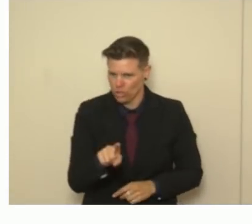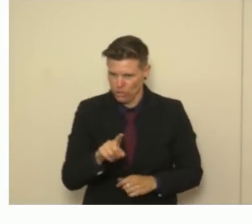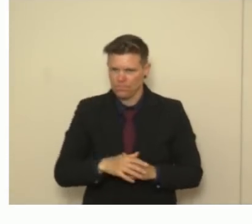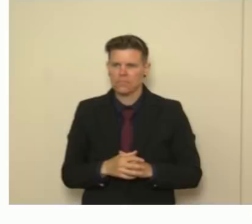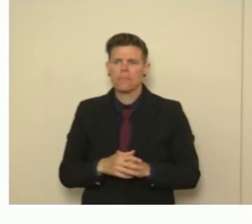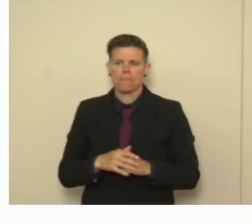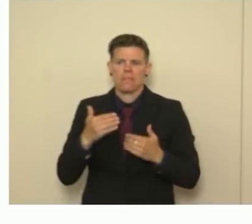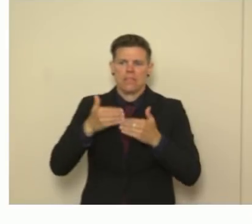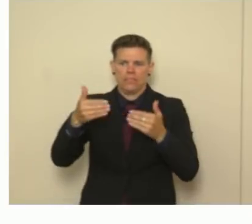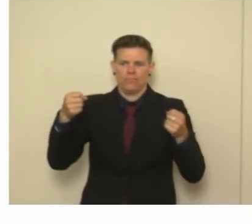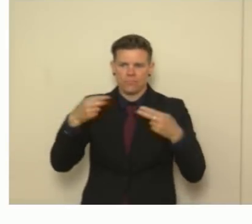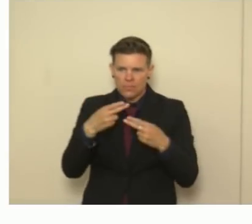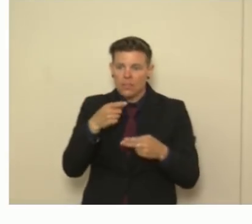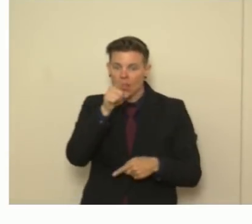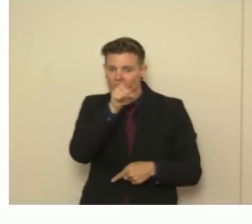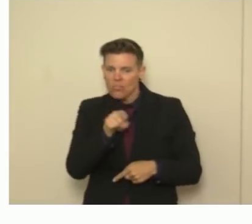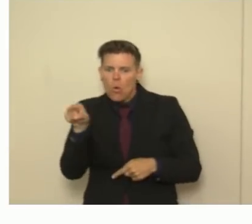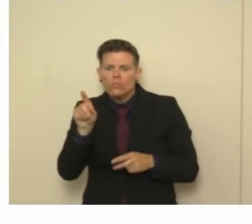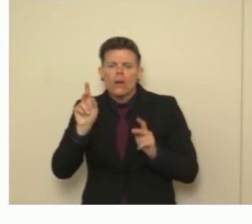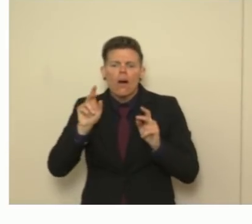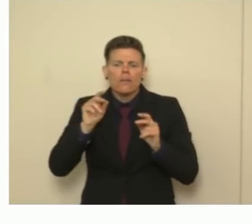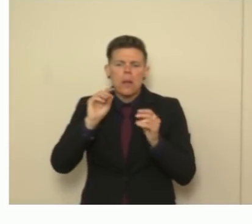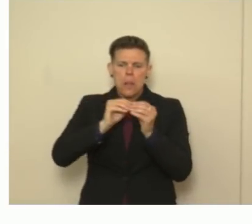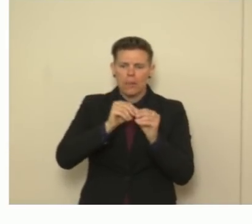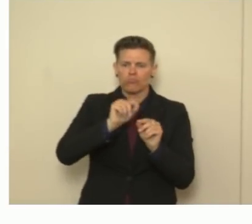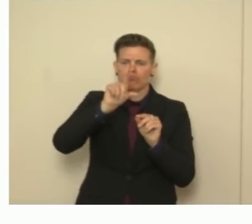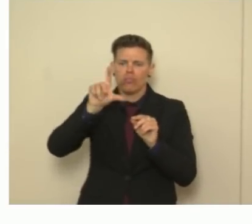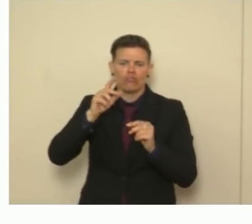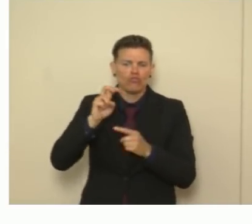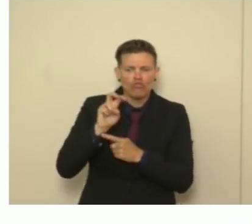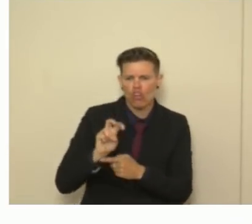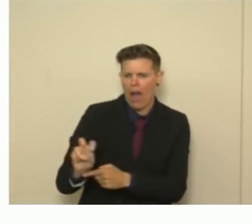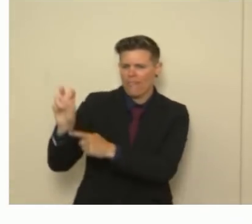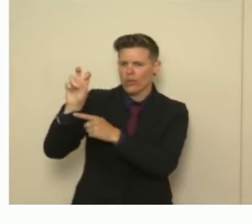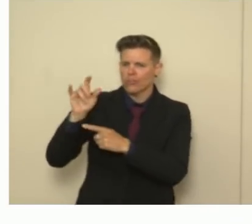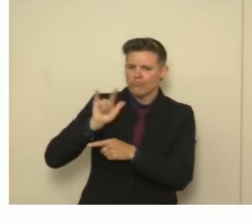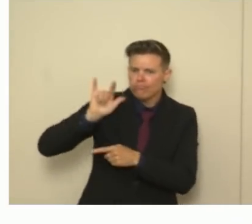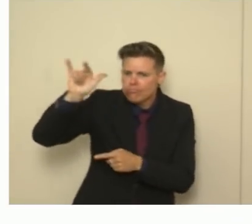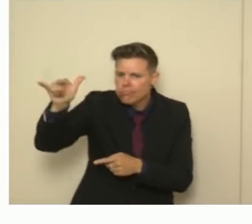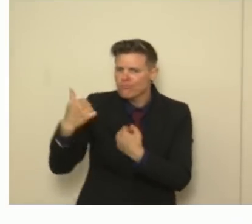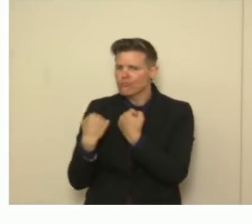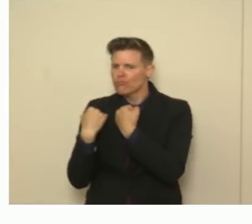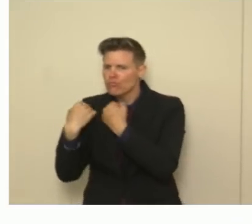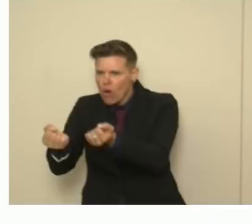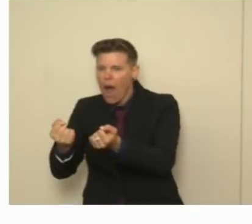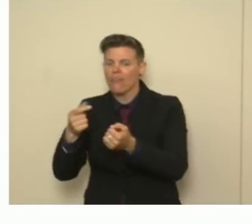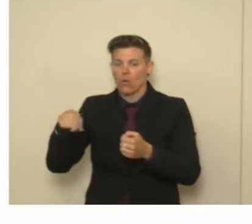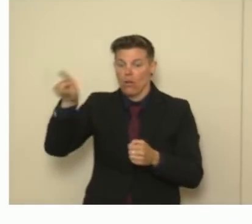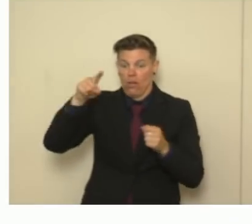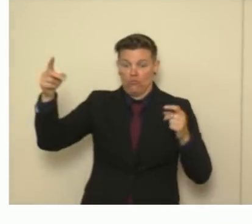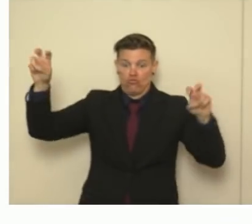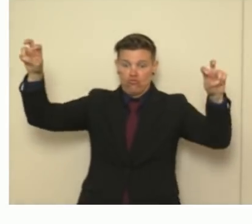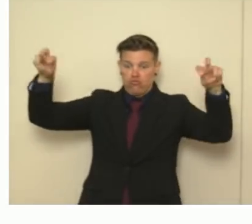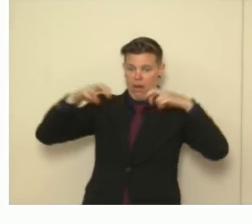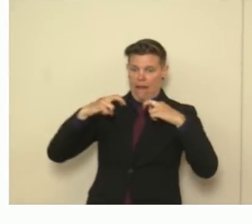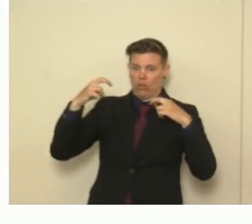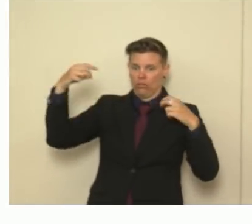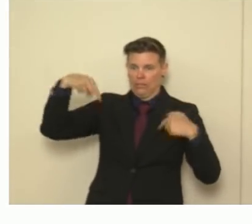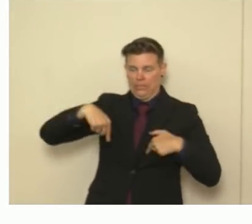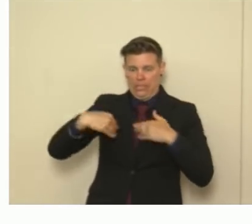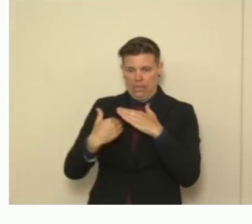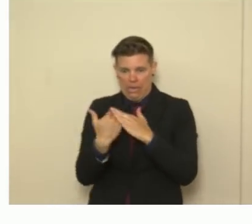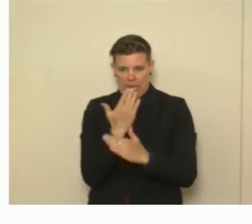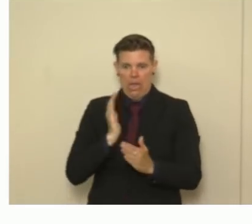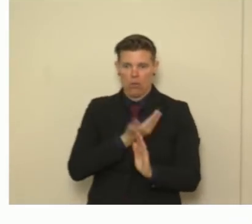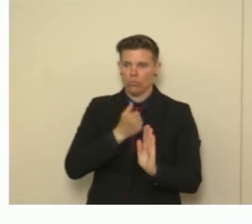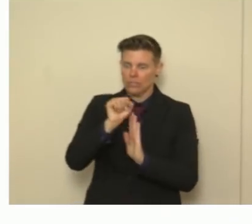related to travel? How much is travel of people coming into the state affecting our case counts?